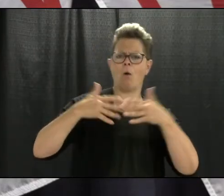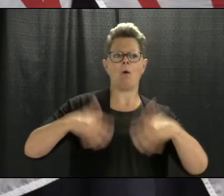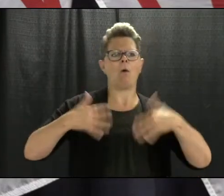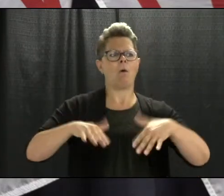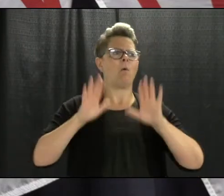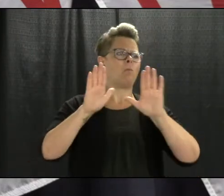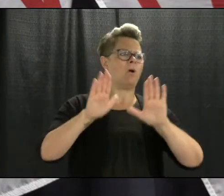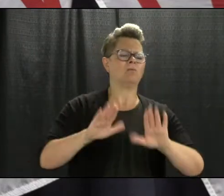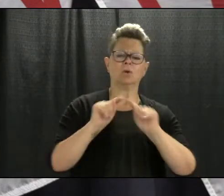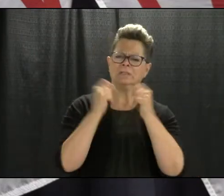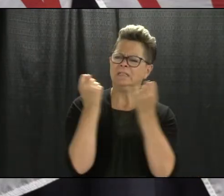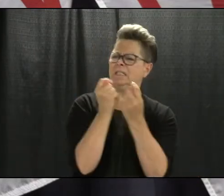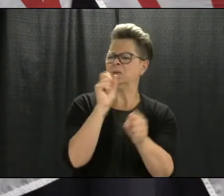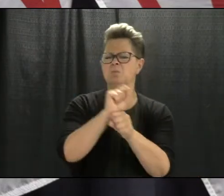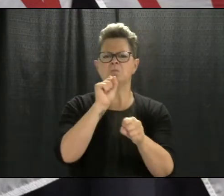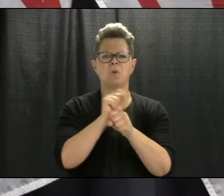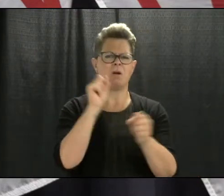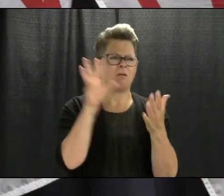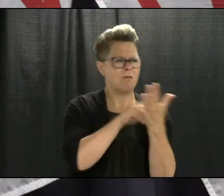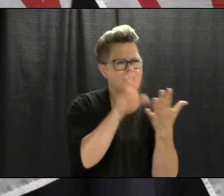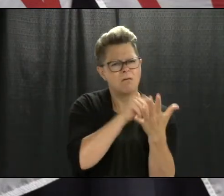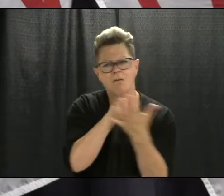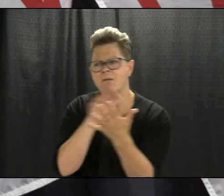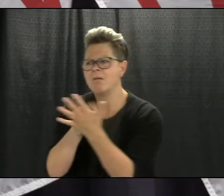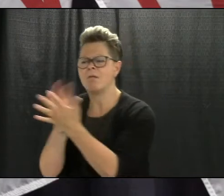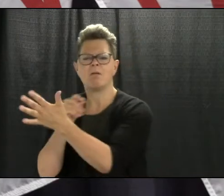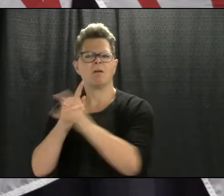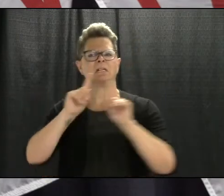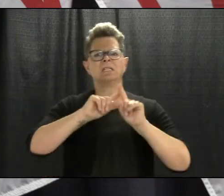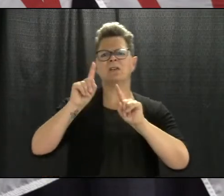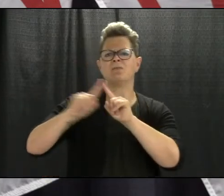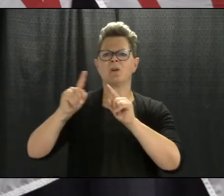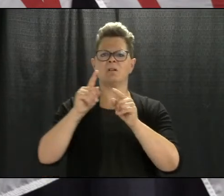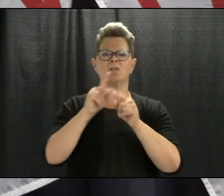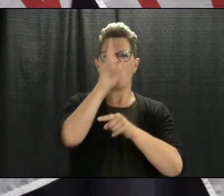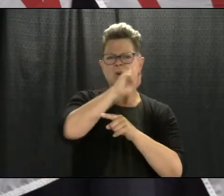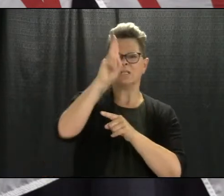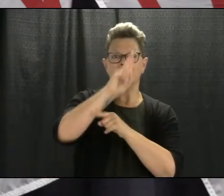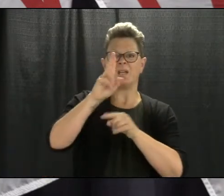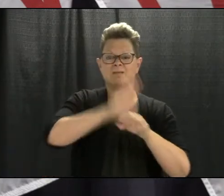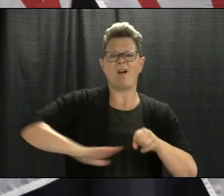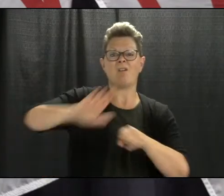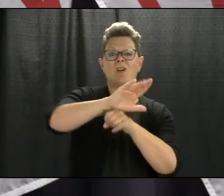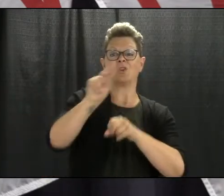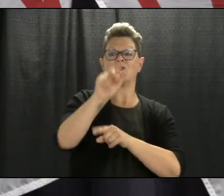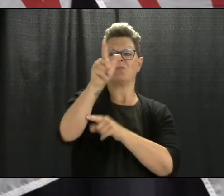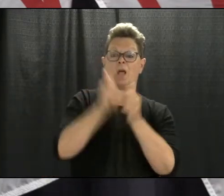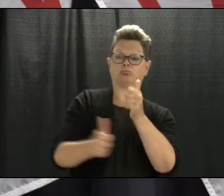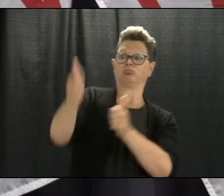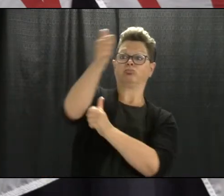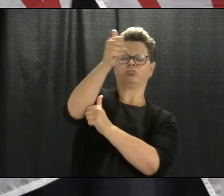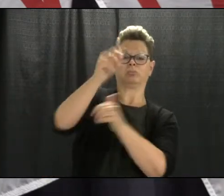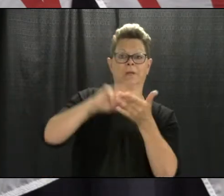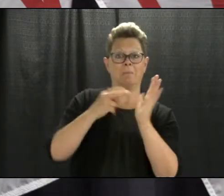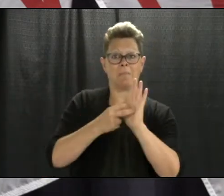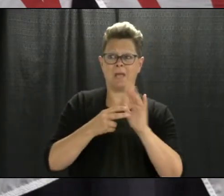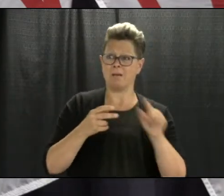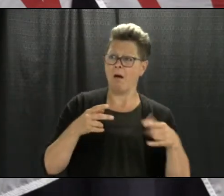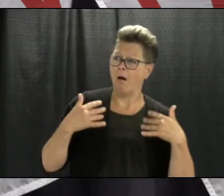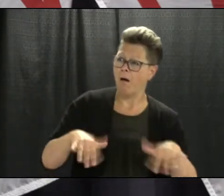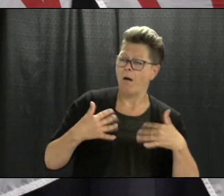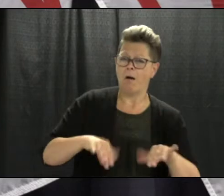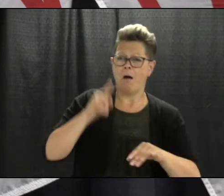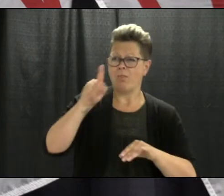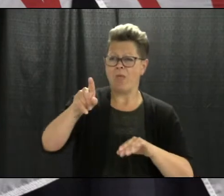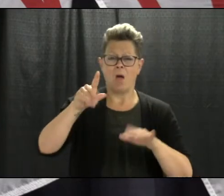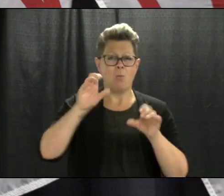here in this department and all throughout the RHAs. And I said that when we met with the nurses the other day, what they've accomplished, the amount of the